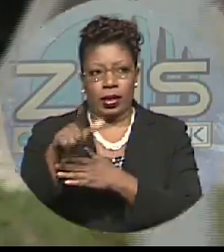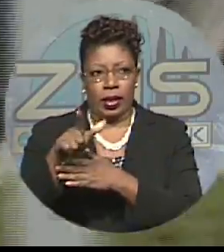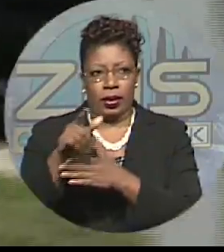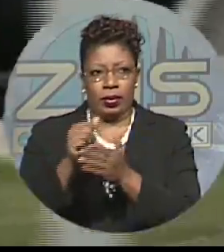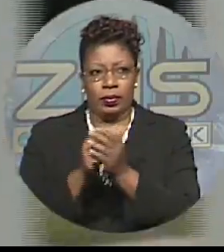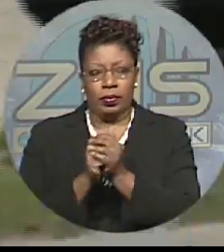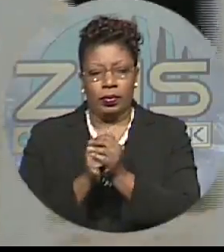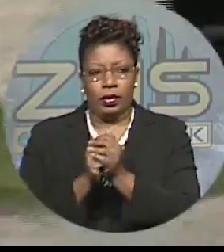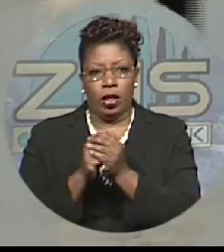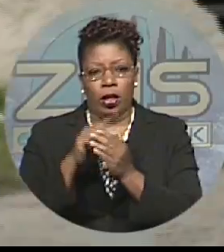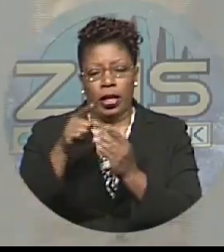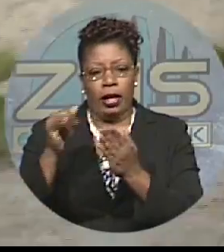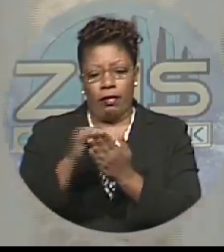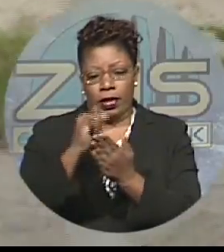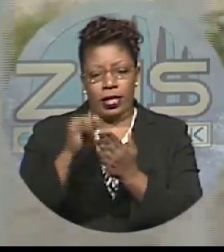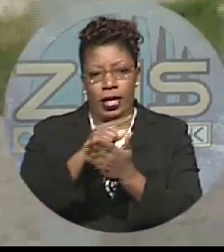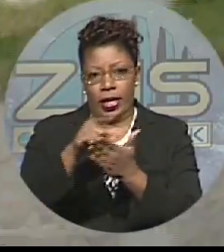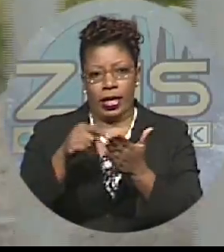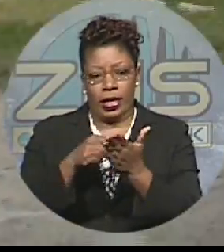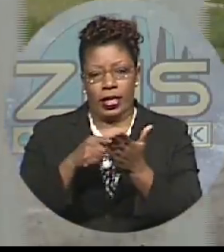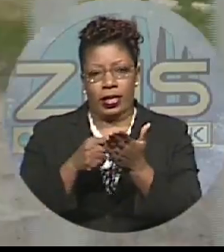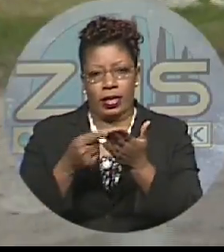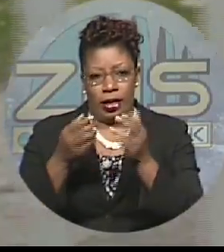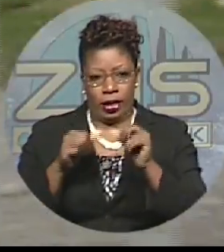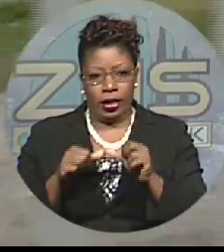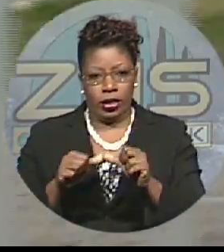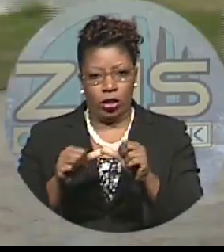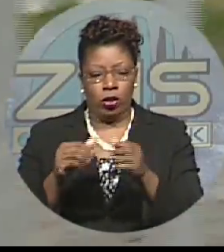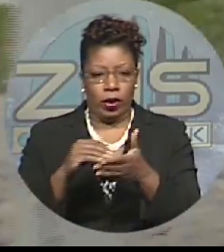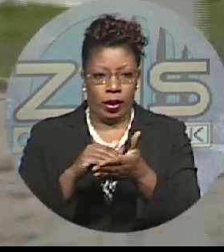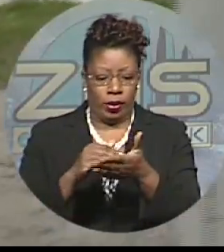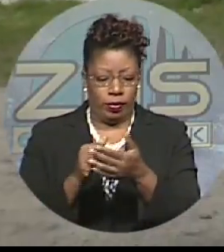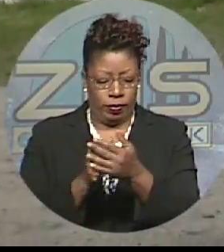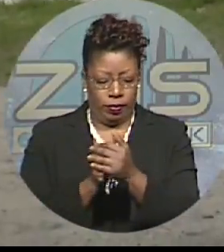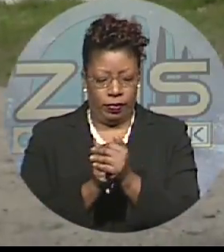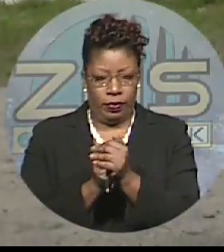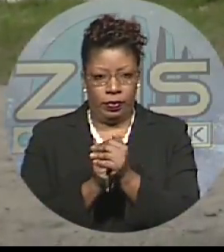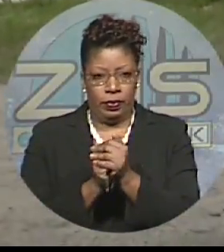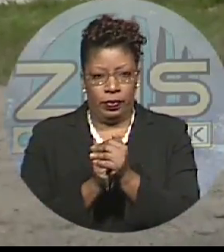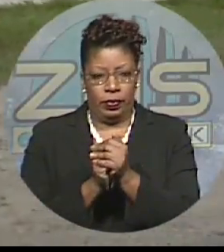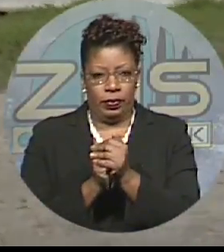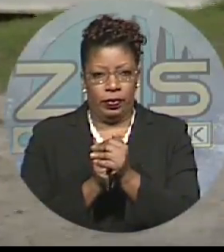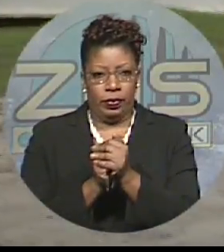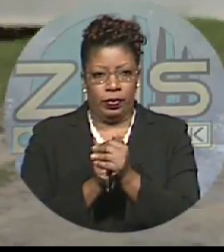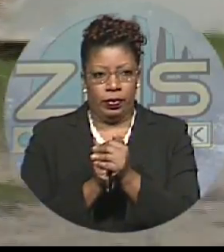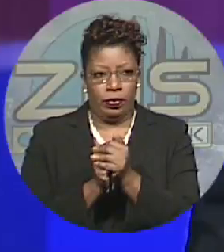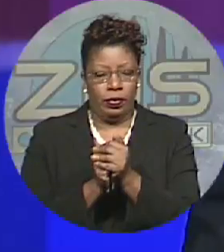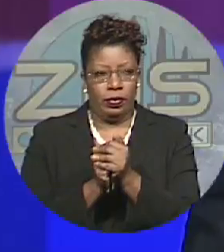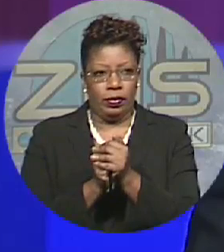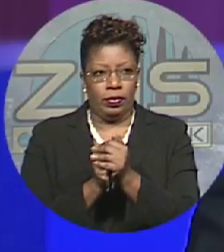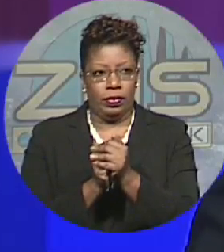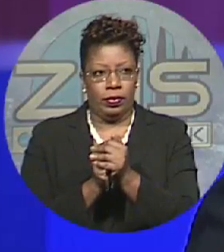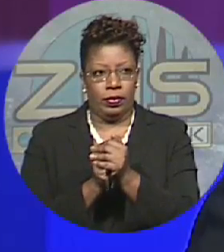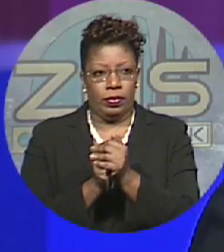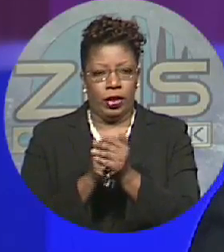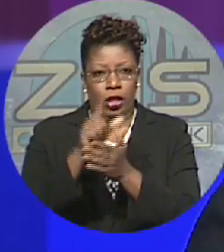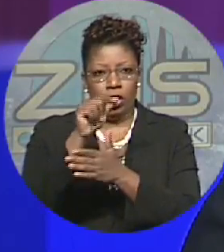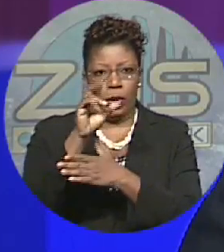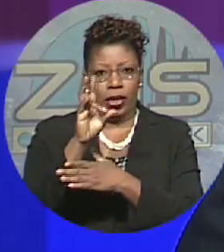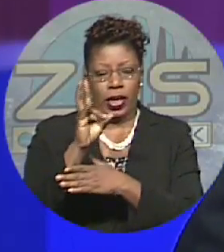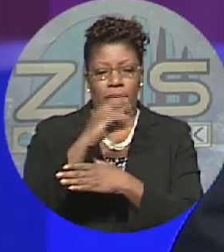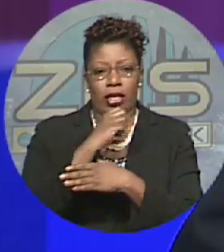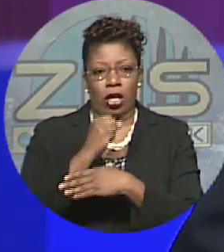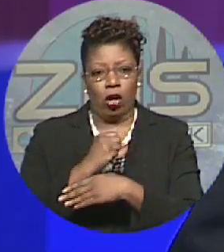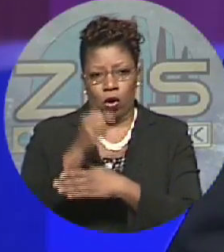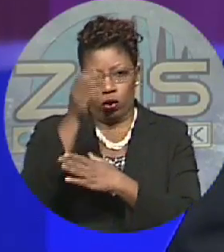Investigations into this matter are ongoing. Janaea Noel Ferguson, ZNS Network News. Well, a 28-year-old man